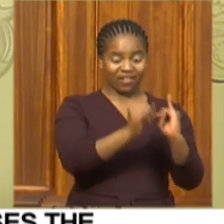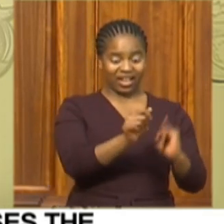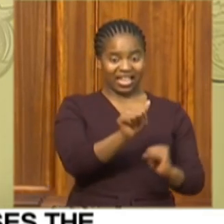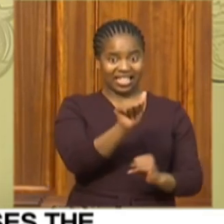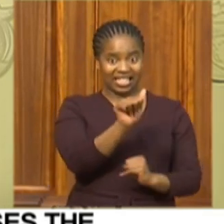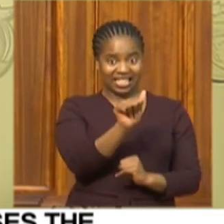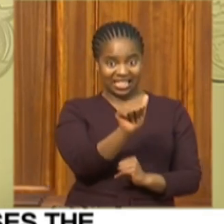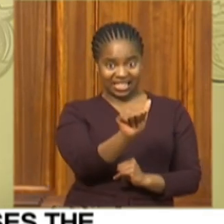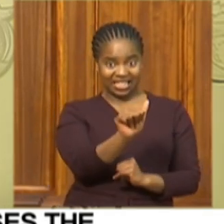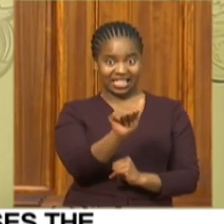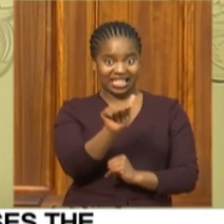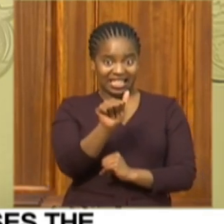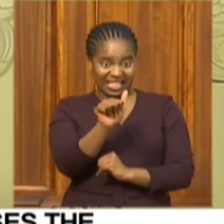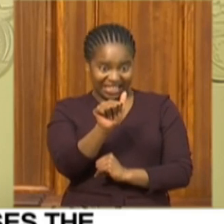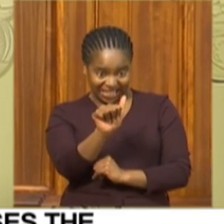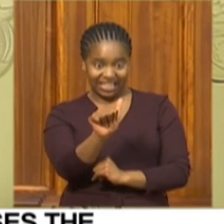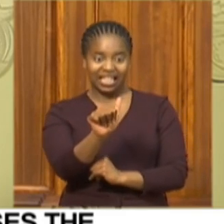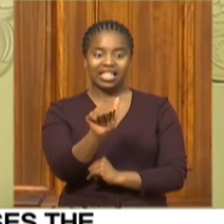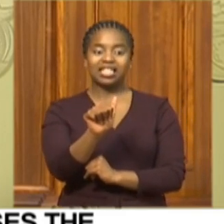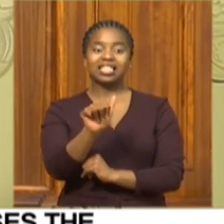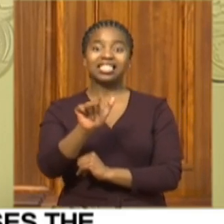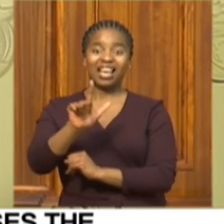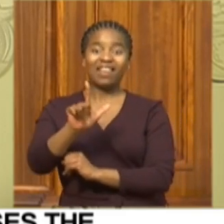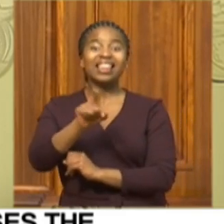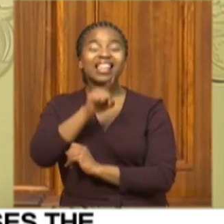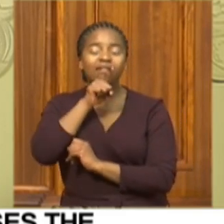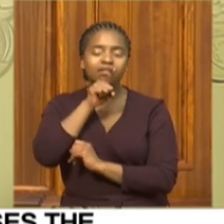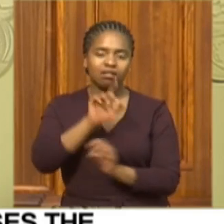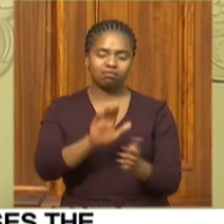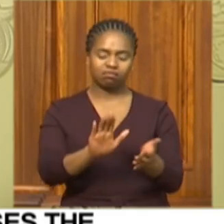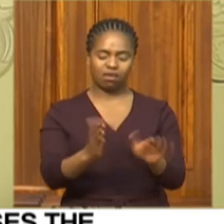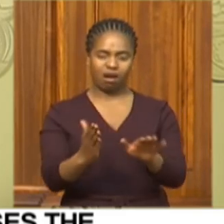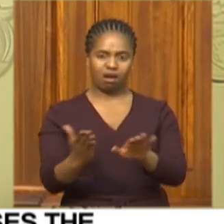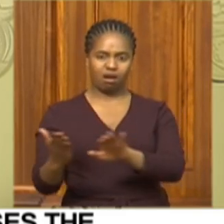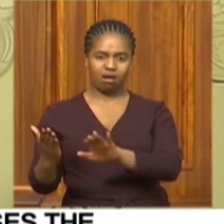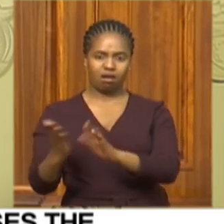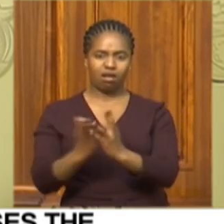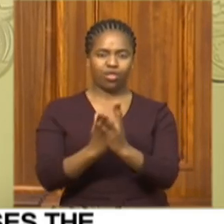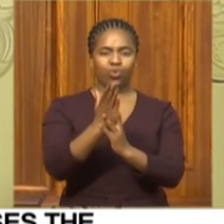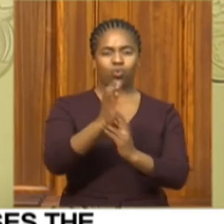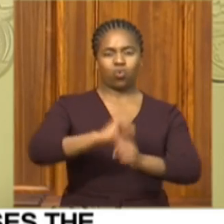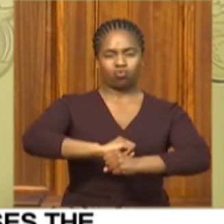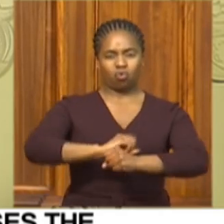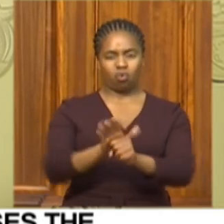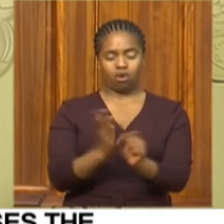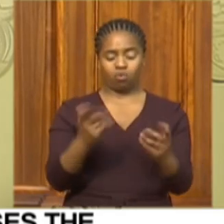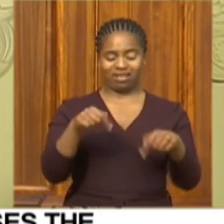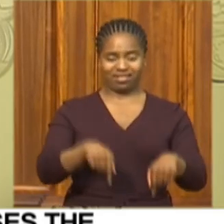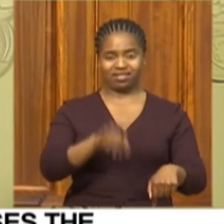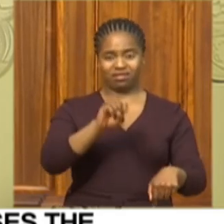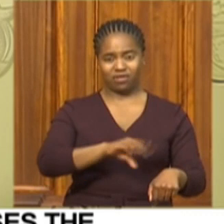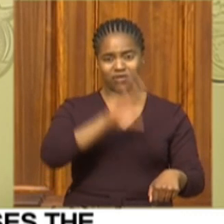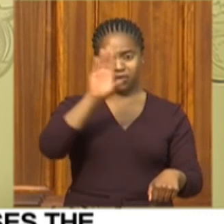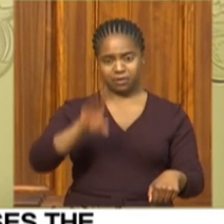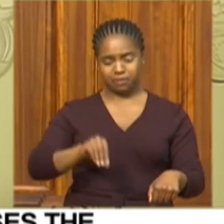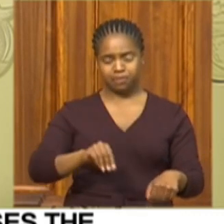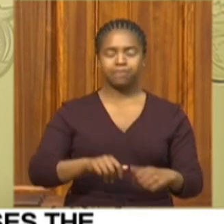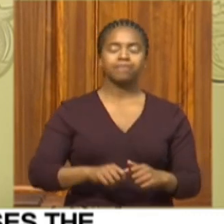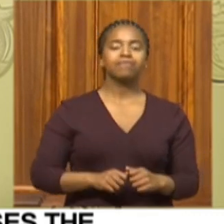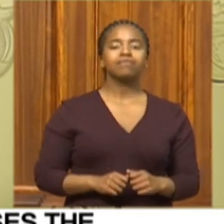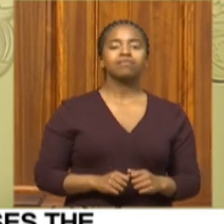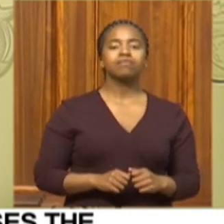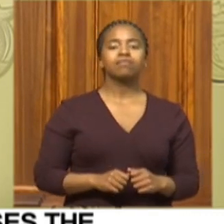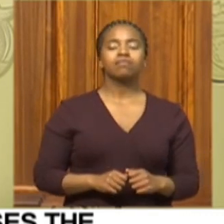11,667 people are confirmed to have died from COVID-19 in South Africa.